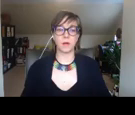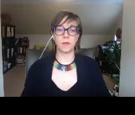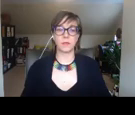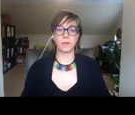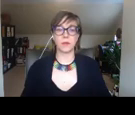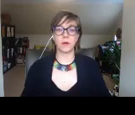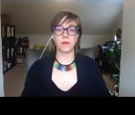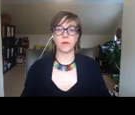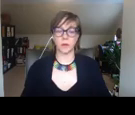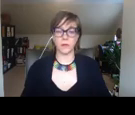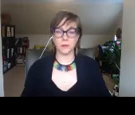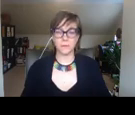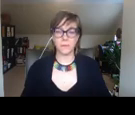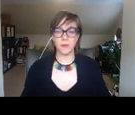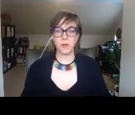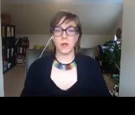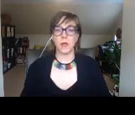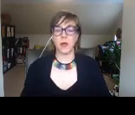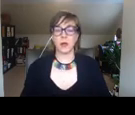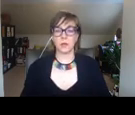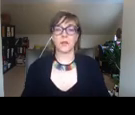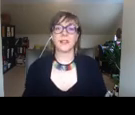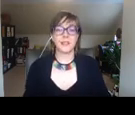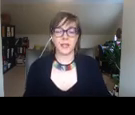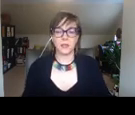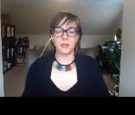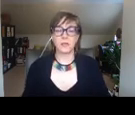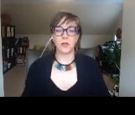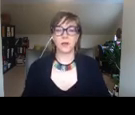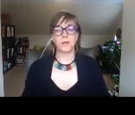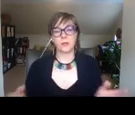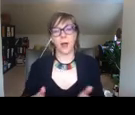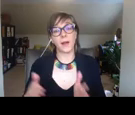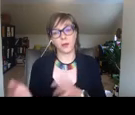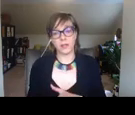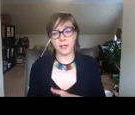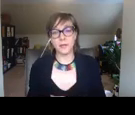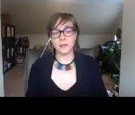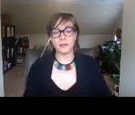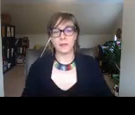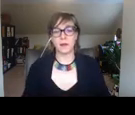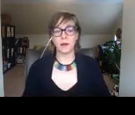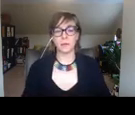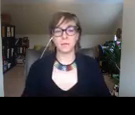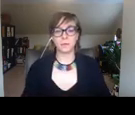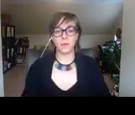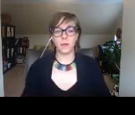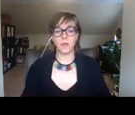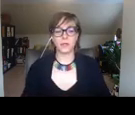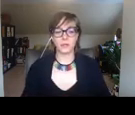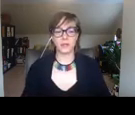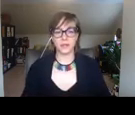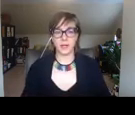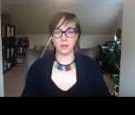phase of grief. So the 6th stage, rather. So after acceptance,